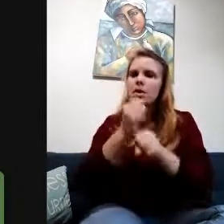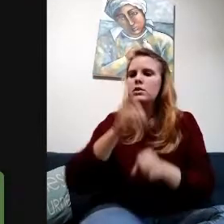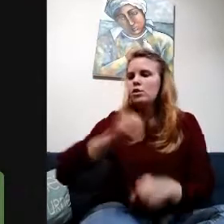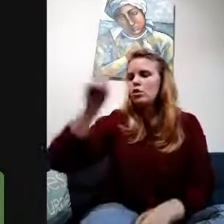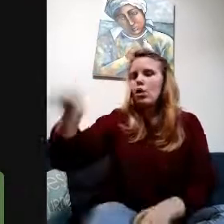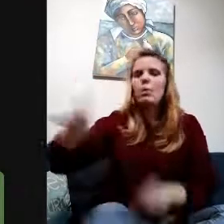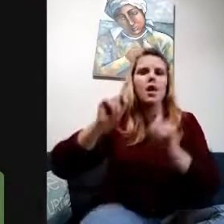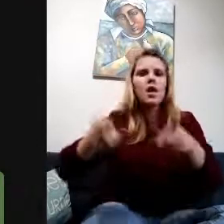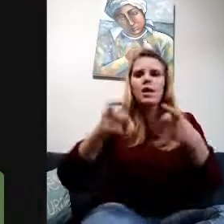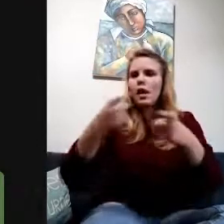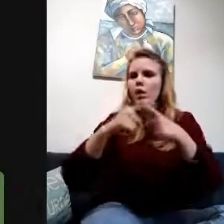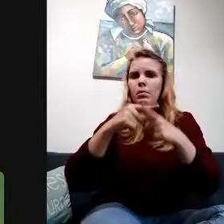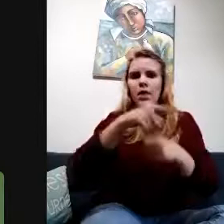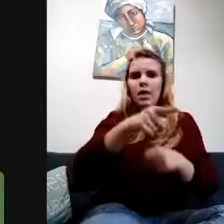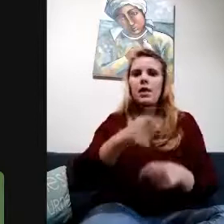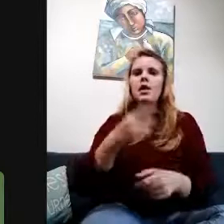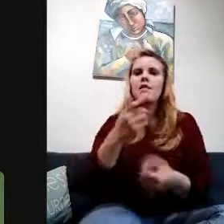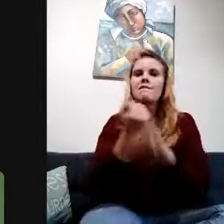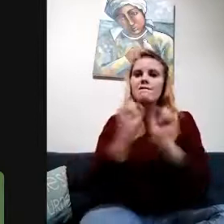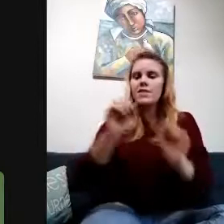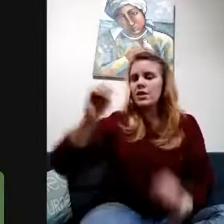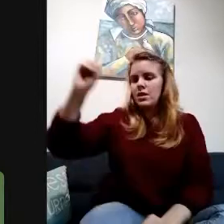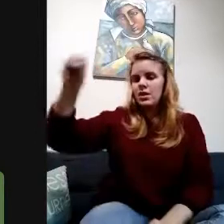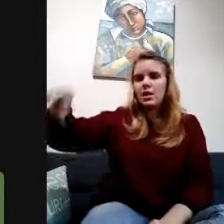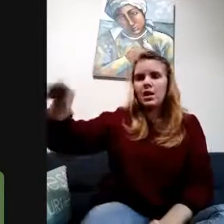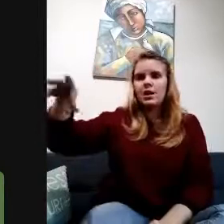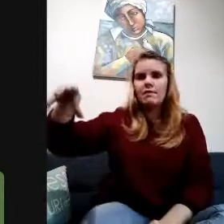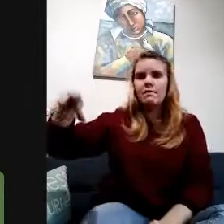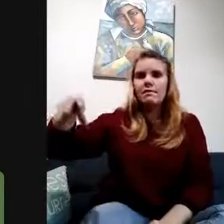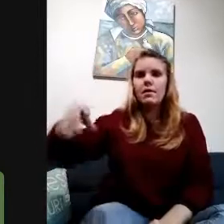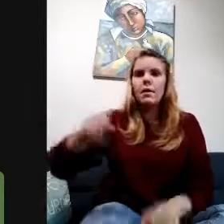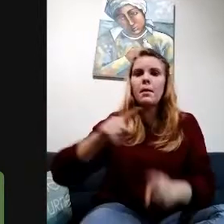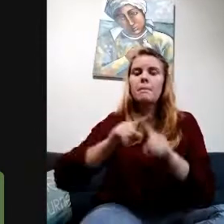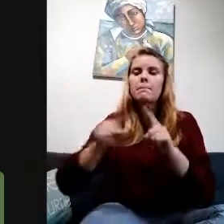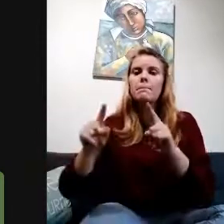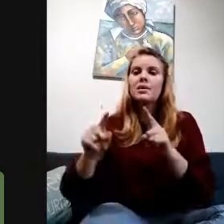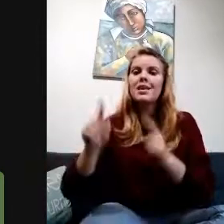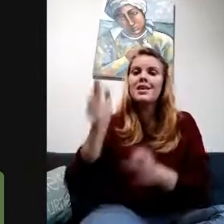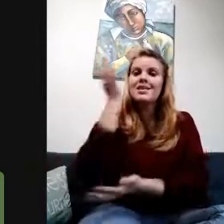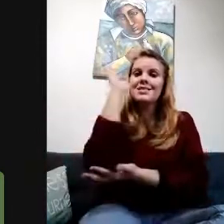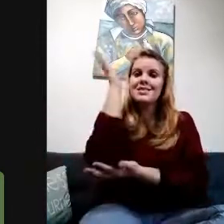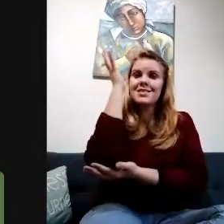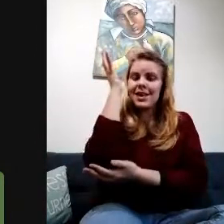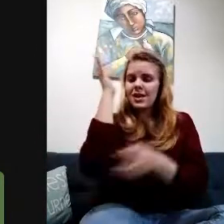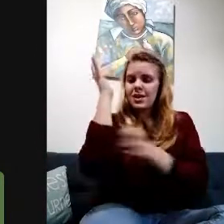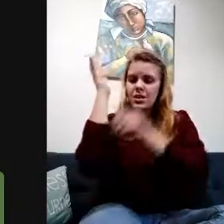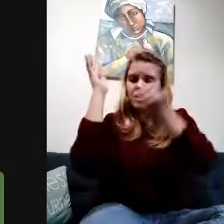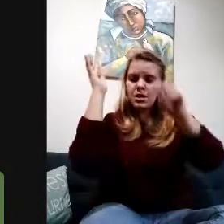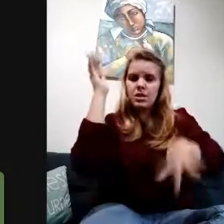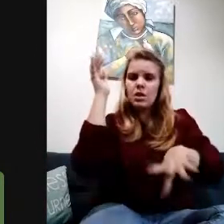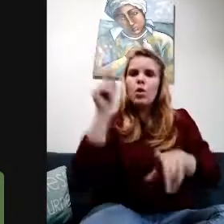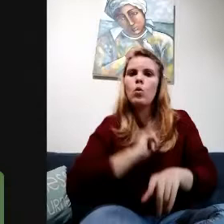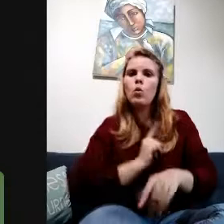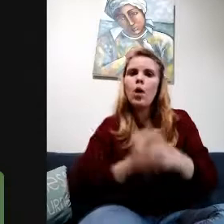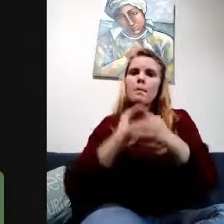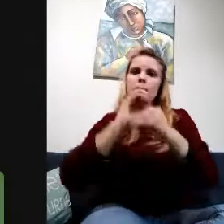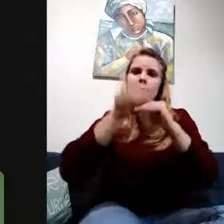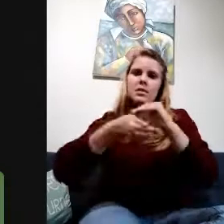get free relief, but you must take relief from a tree to protect the tree, obviously. And